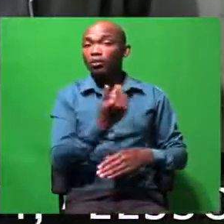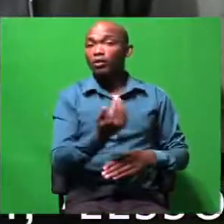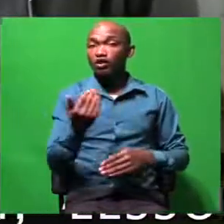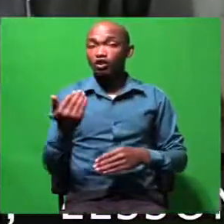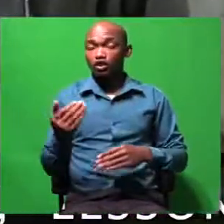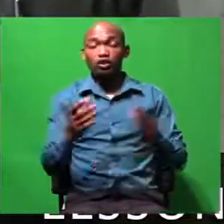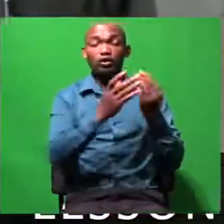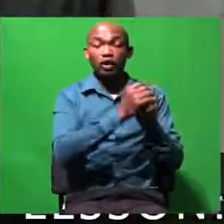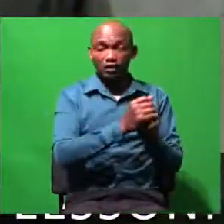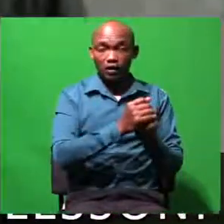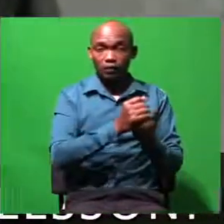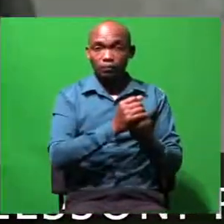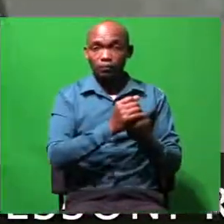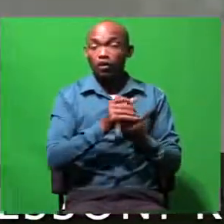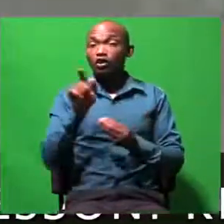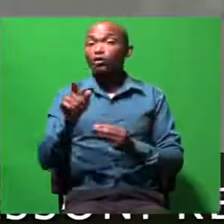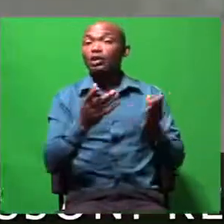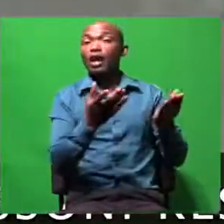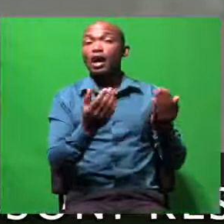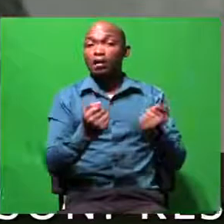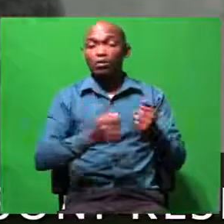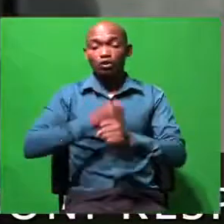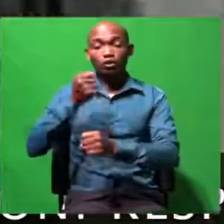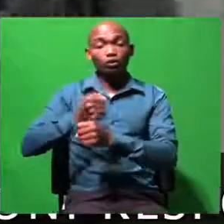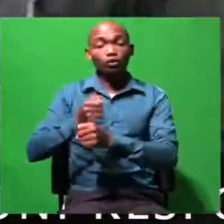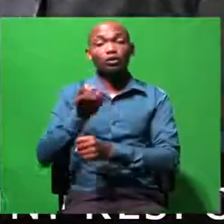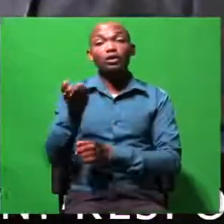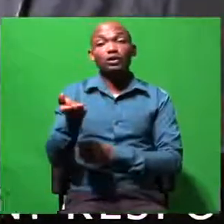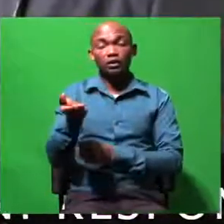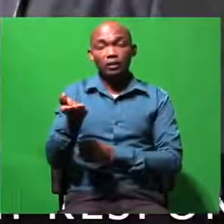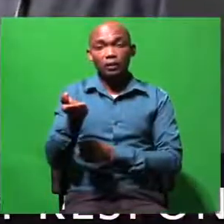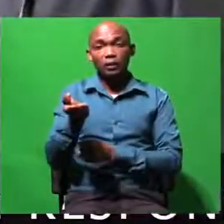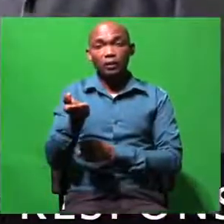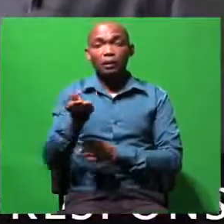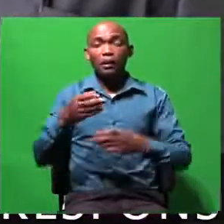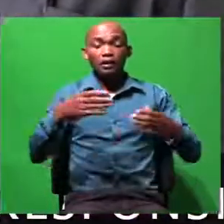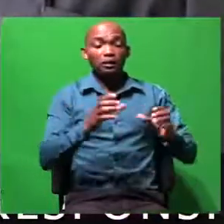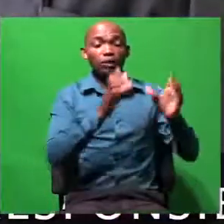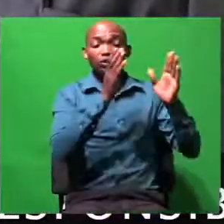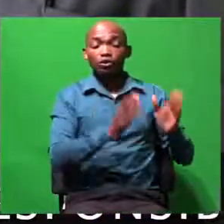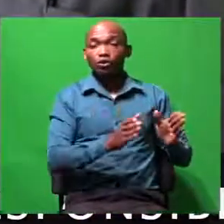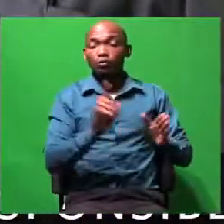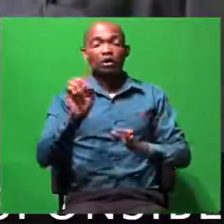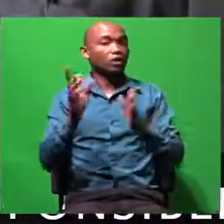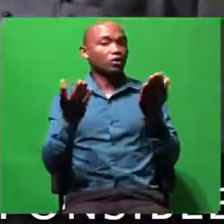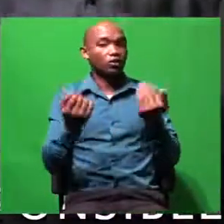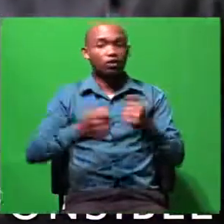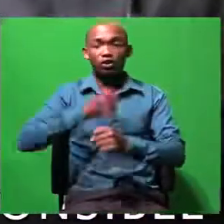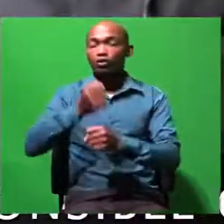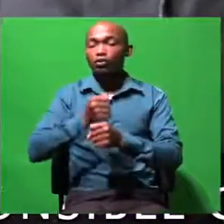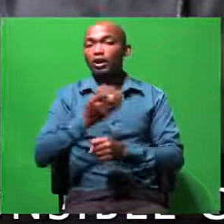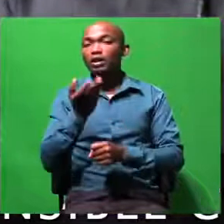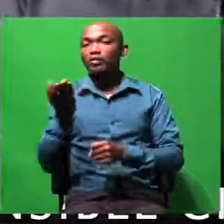whatever. So you are able to do it. Those special people or special group of people, they cannot do